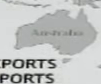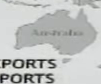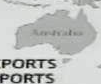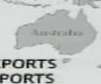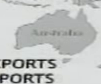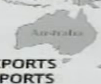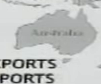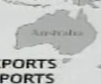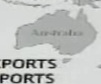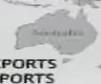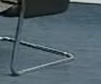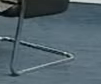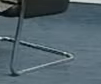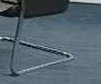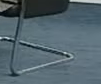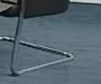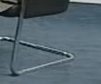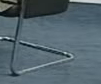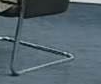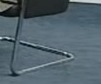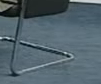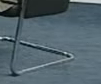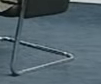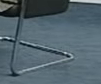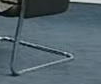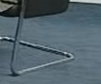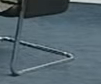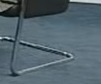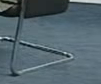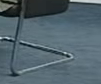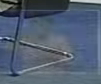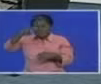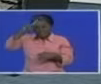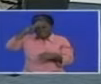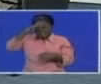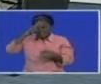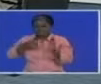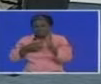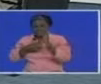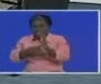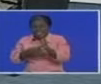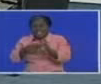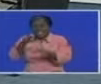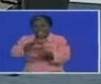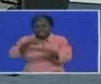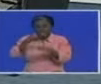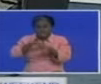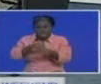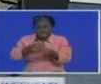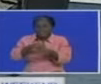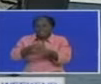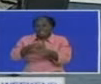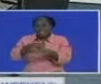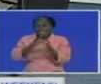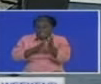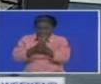really cautious mm-hmm. in dealing with this matter, because the foreign policy should be driven by our national interest. Mm-hmm. And our national